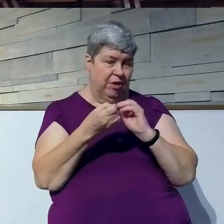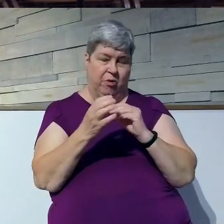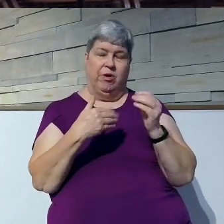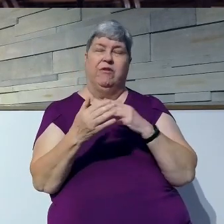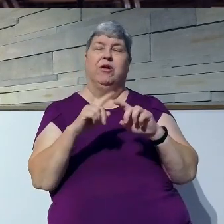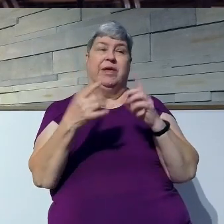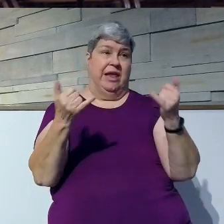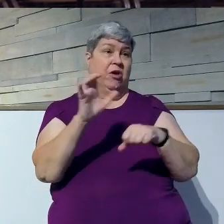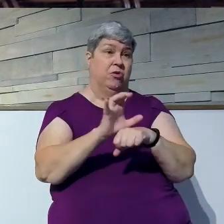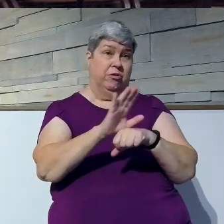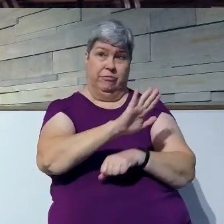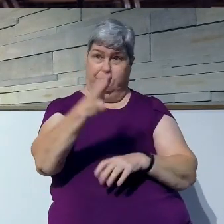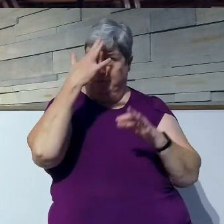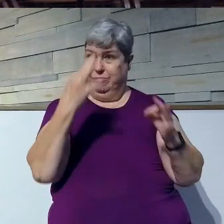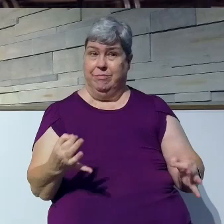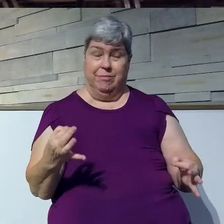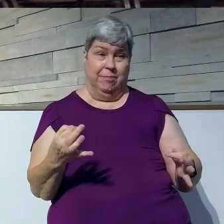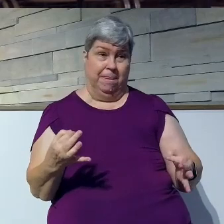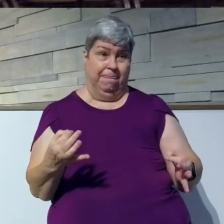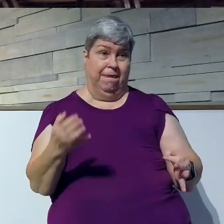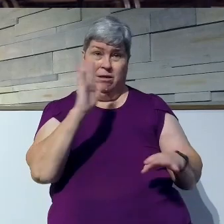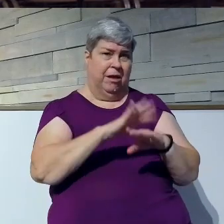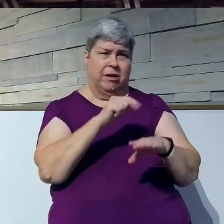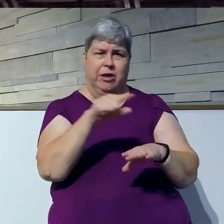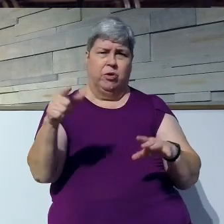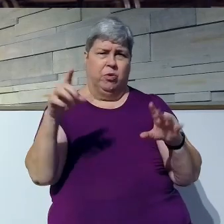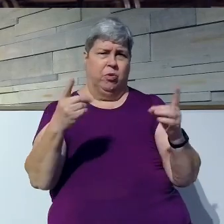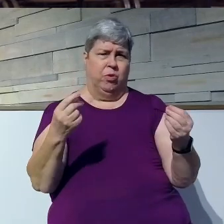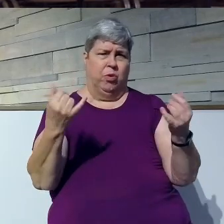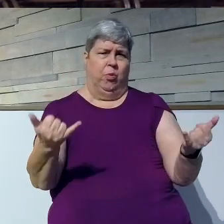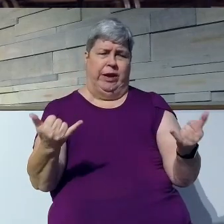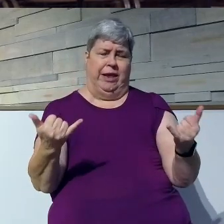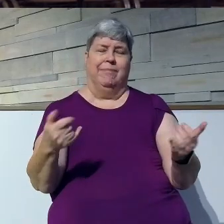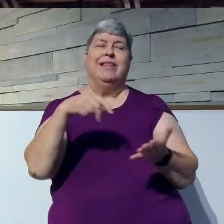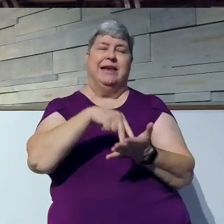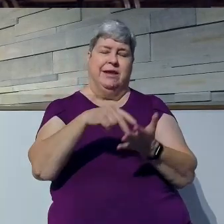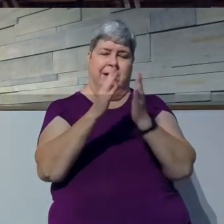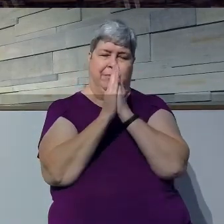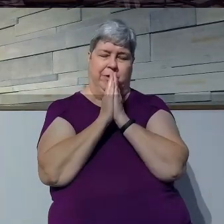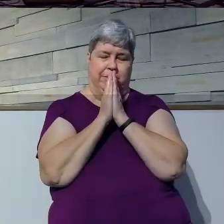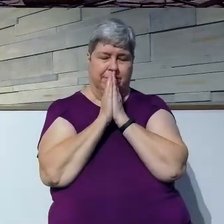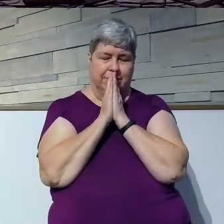But church, right now, what's your choice? What's God calling you to do right now? Let's stand for our word of prayer.